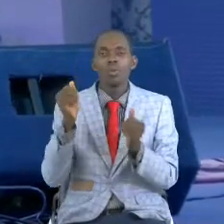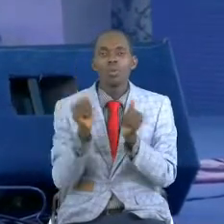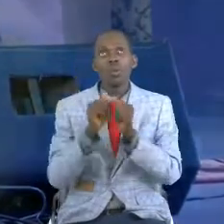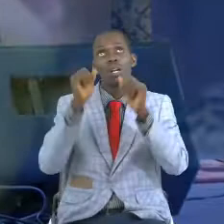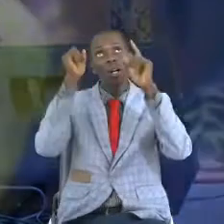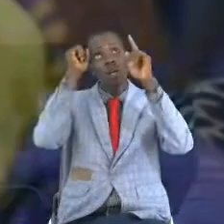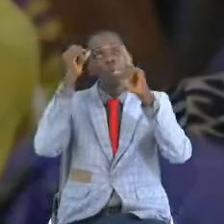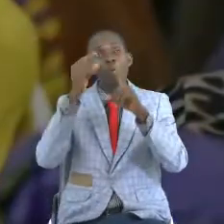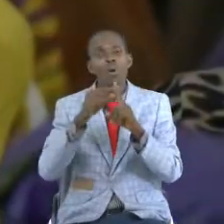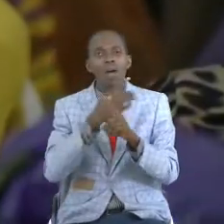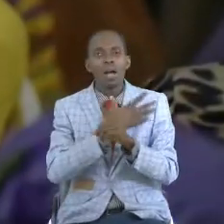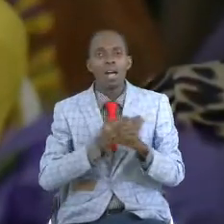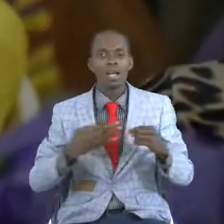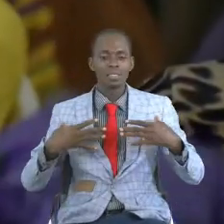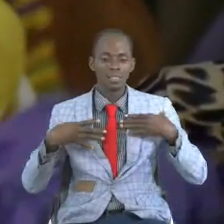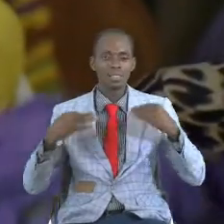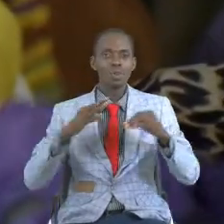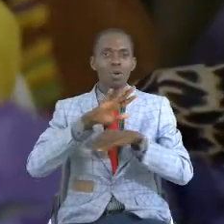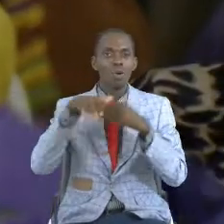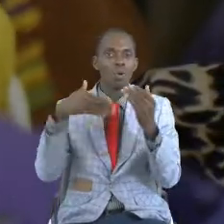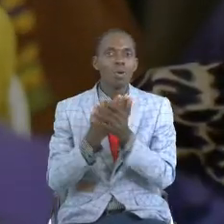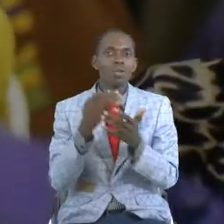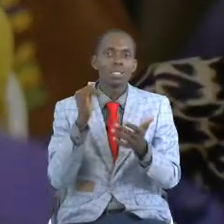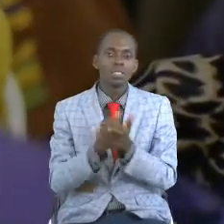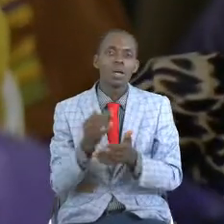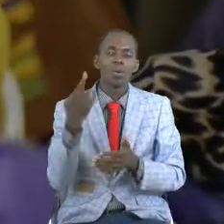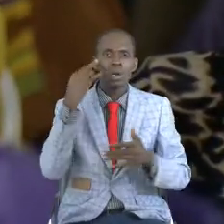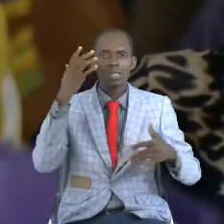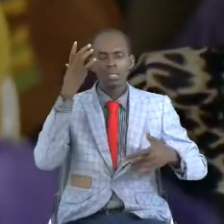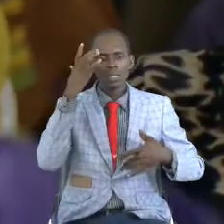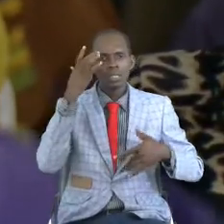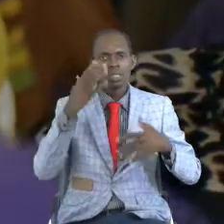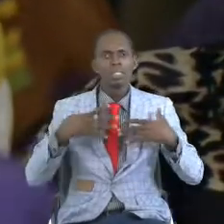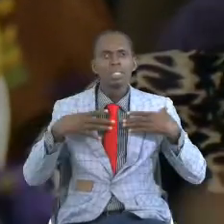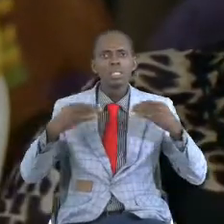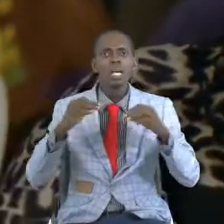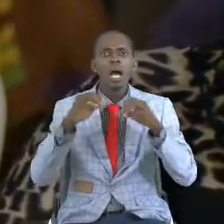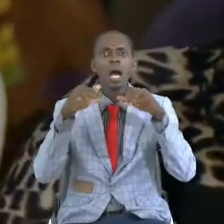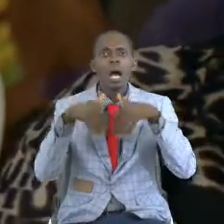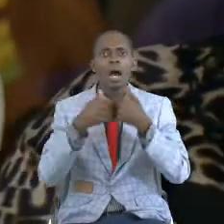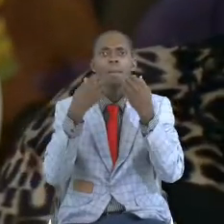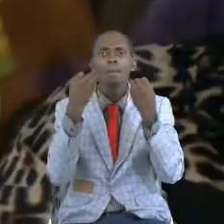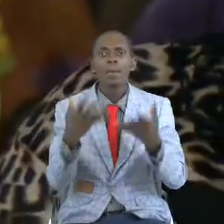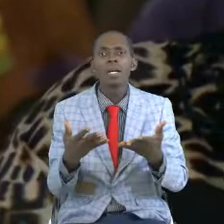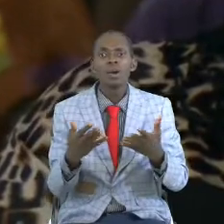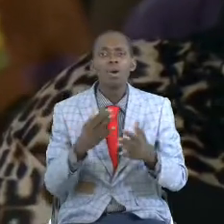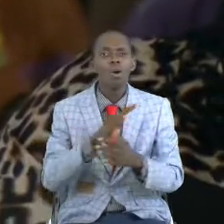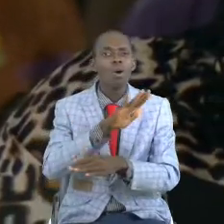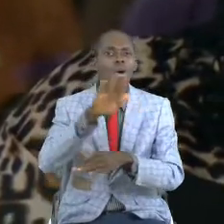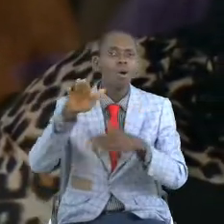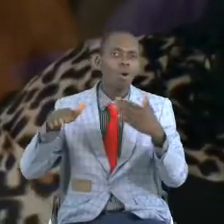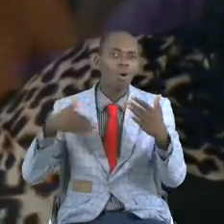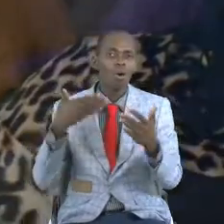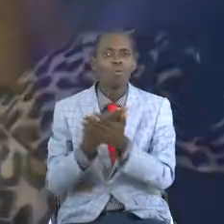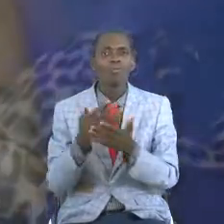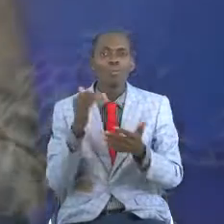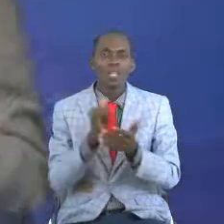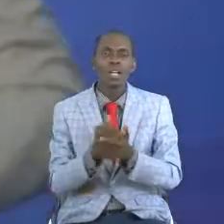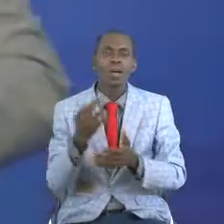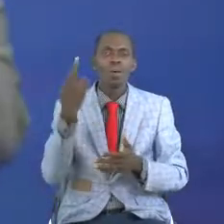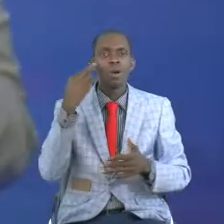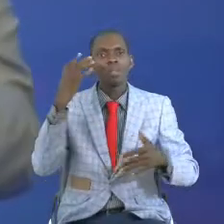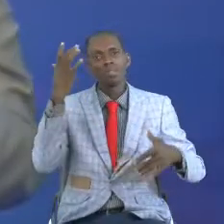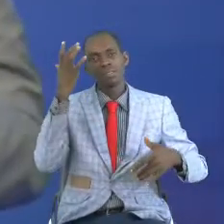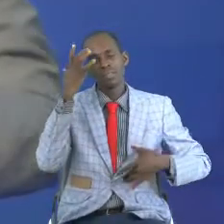all that were sick. How many did he heal? And healed all that were sick.